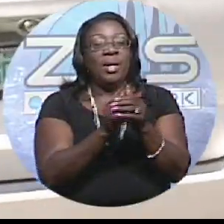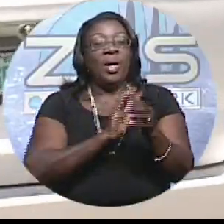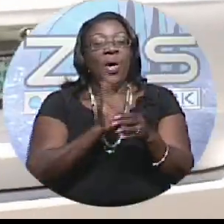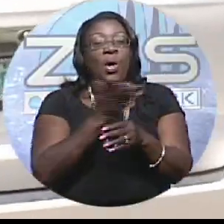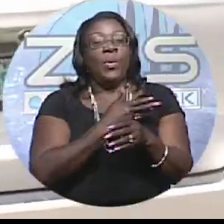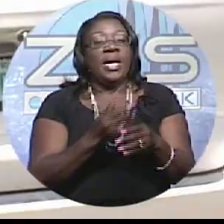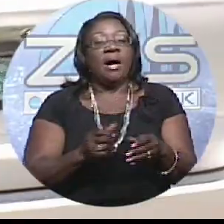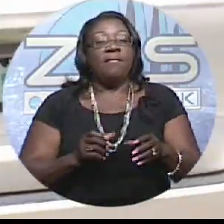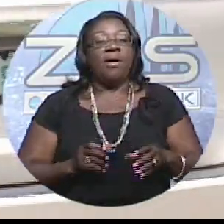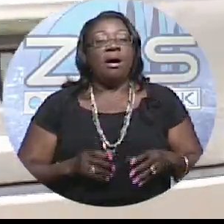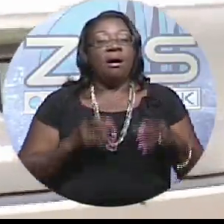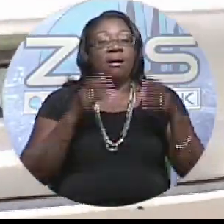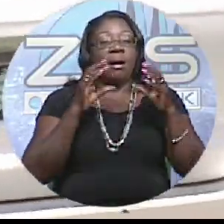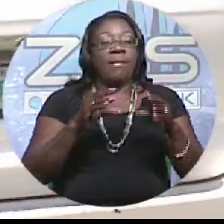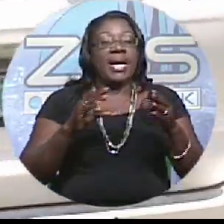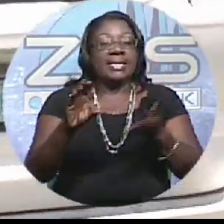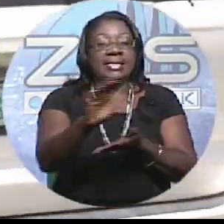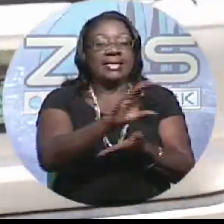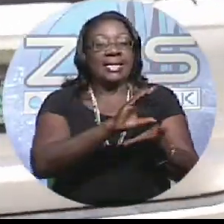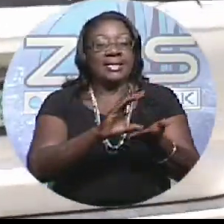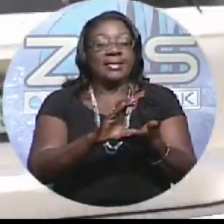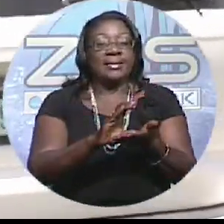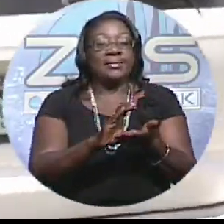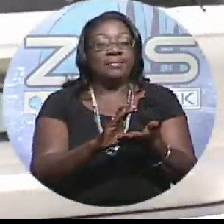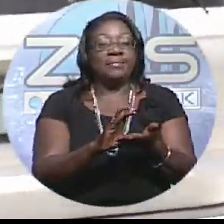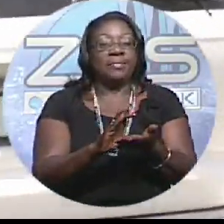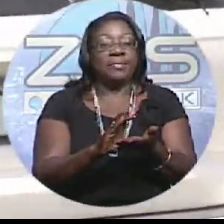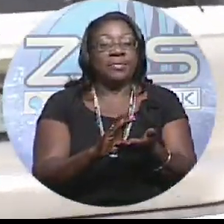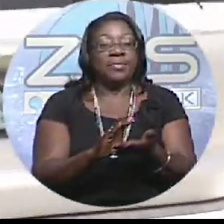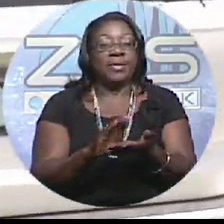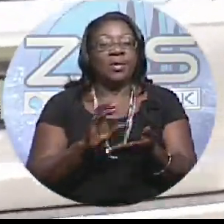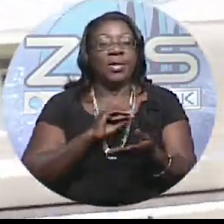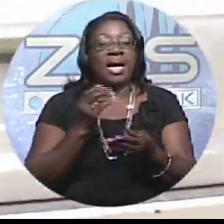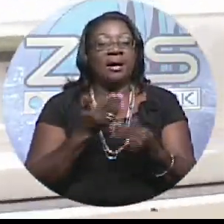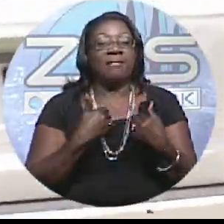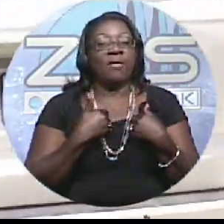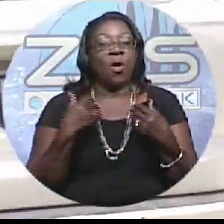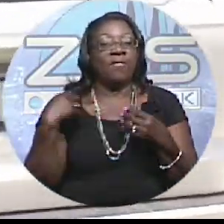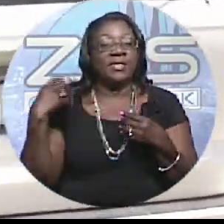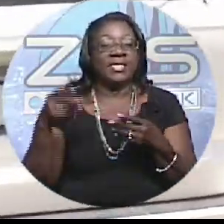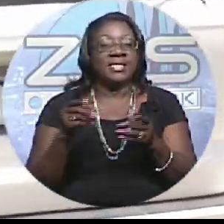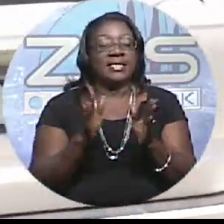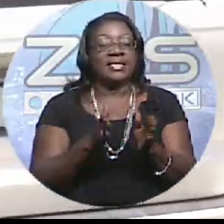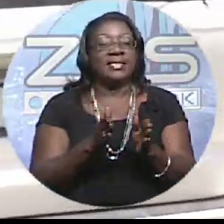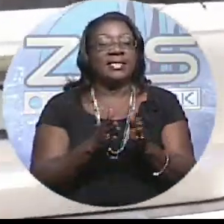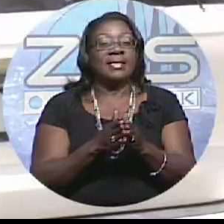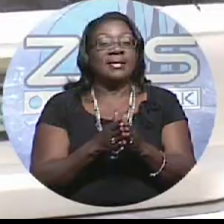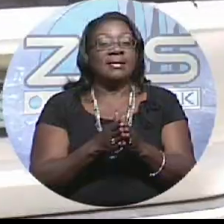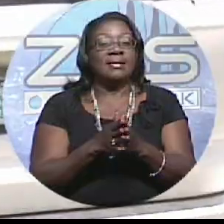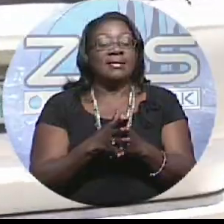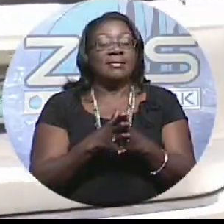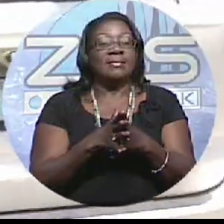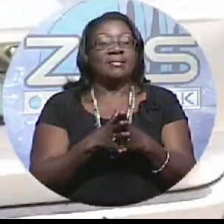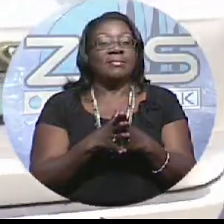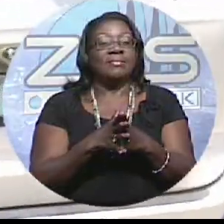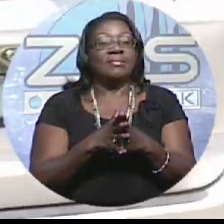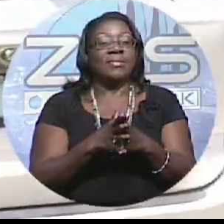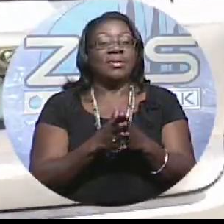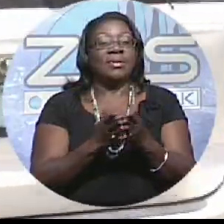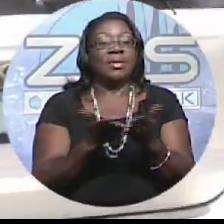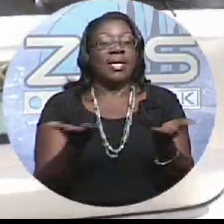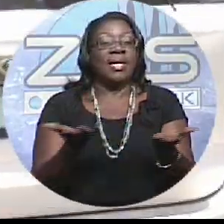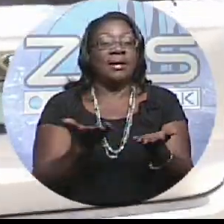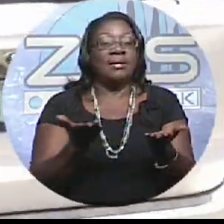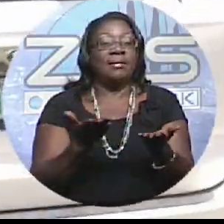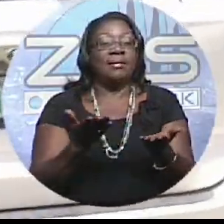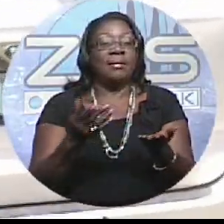command center in Spanish Wells, which will be at the administrative office there. Likewise in Harbour Island at the administrative office. Here in Governor's